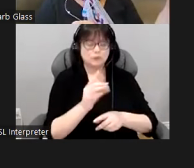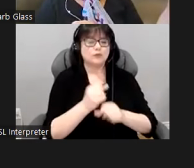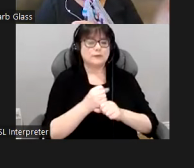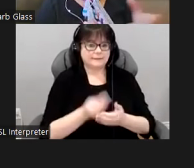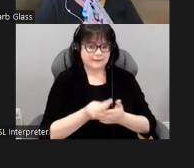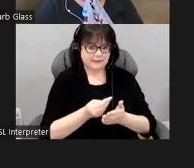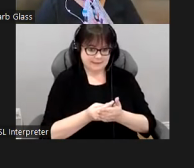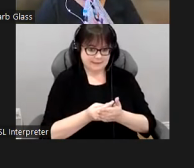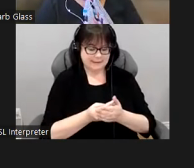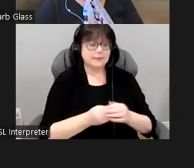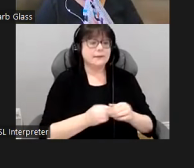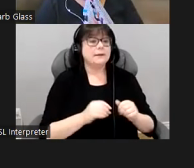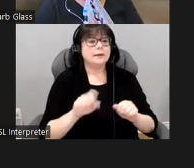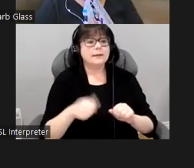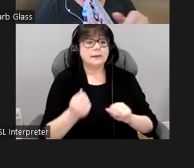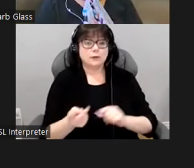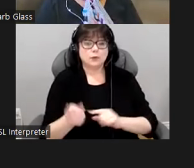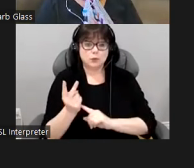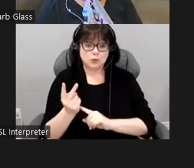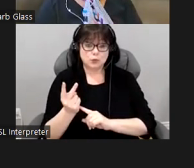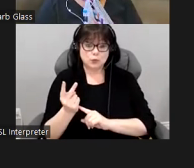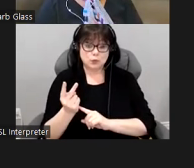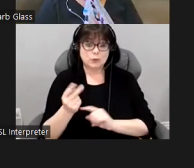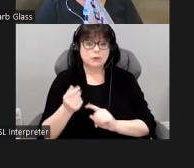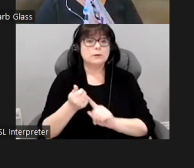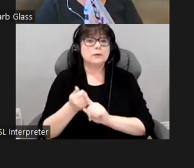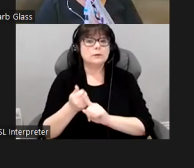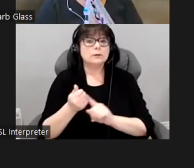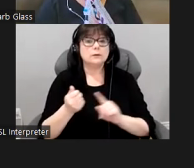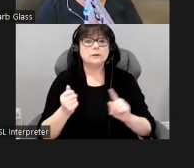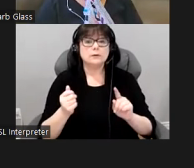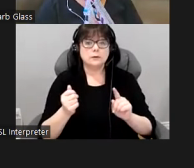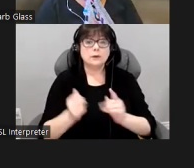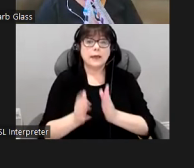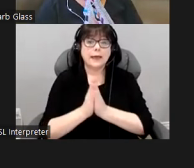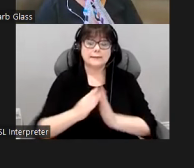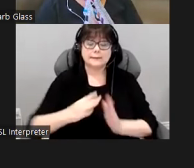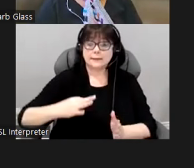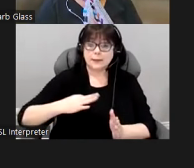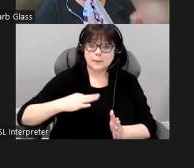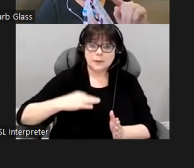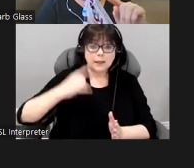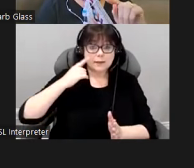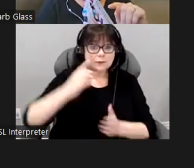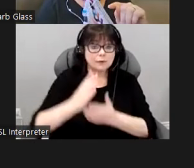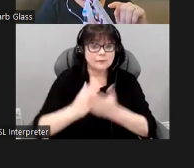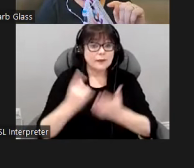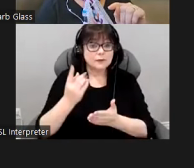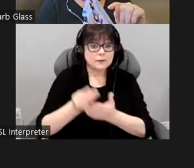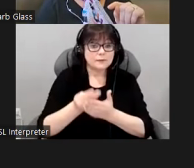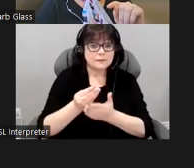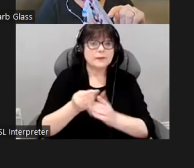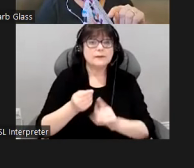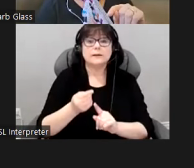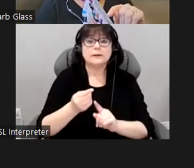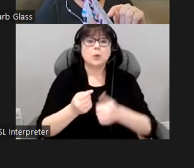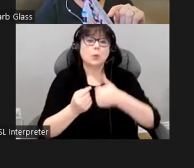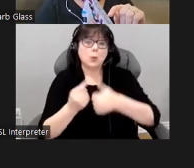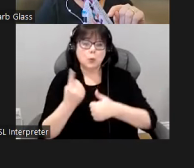2 of the 10 were invited to apply for phase one funding only under the expanding and enhancing